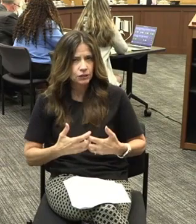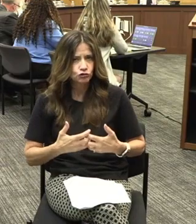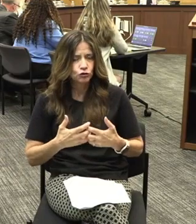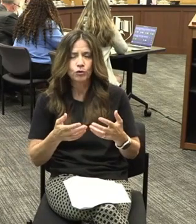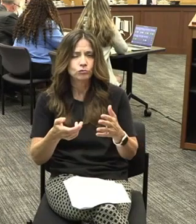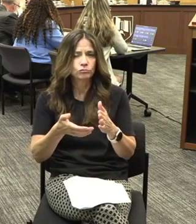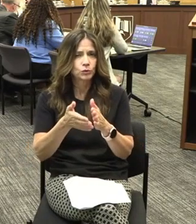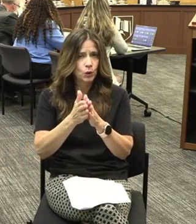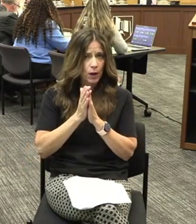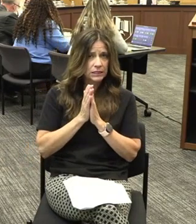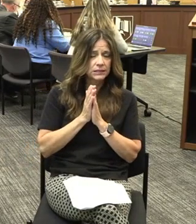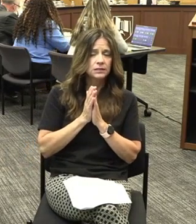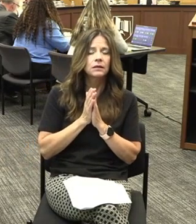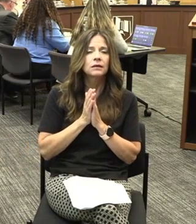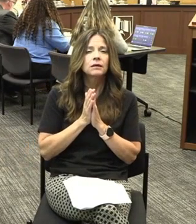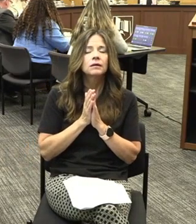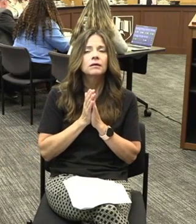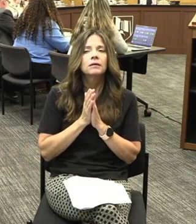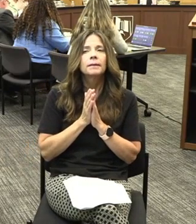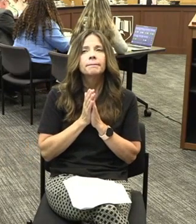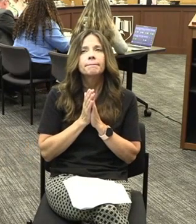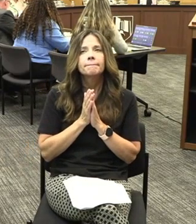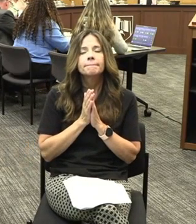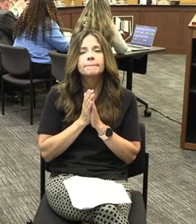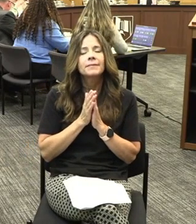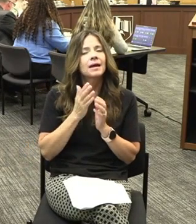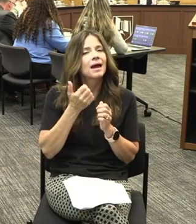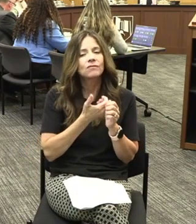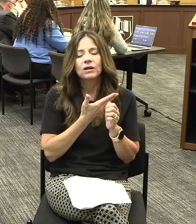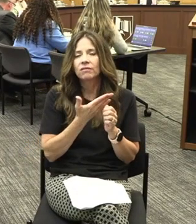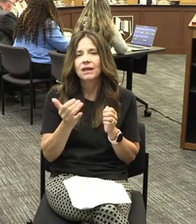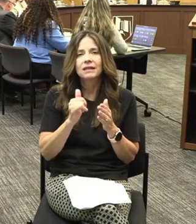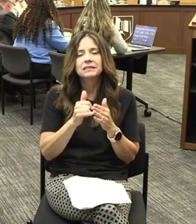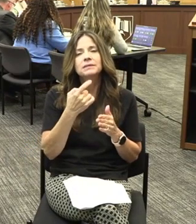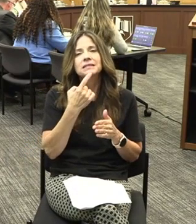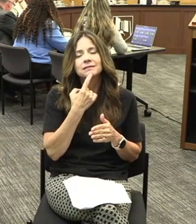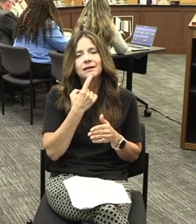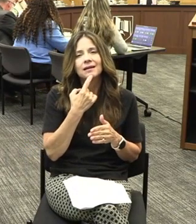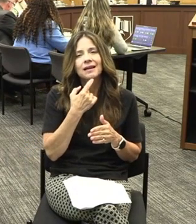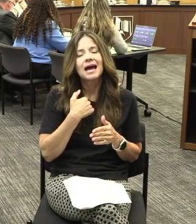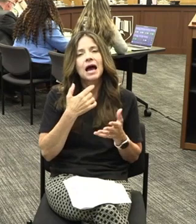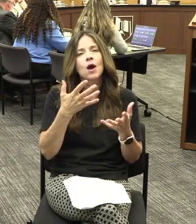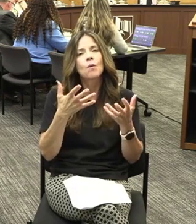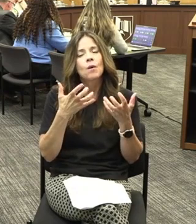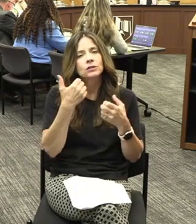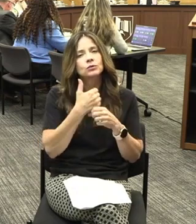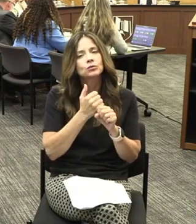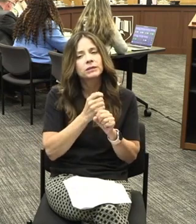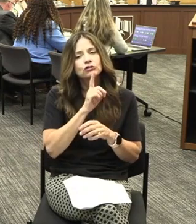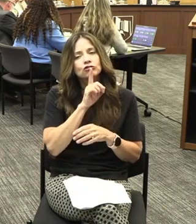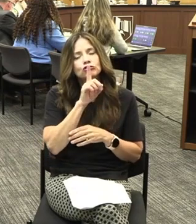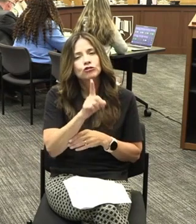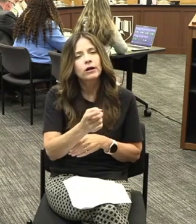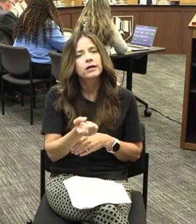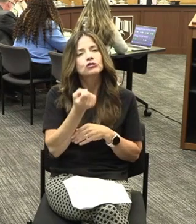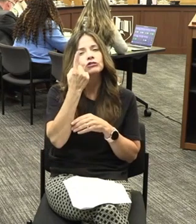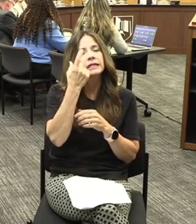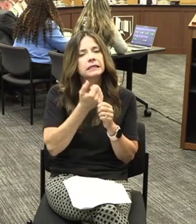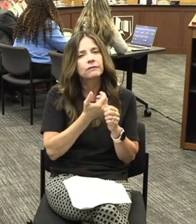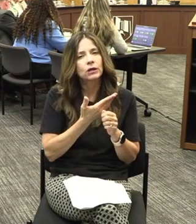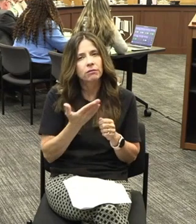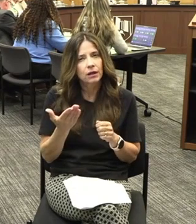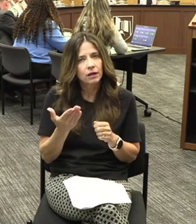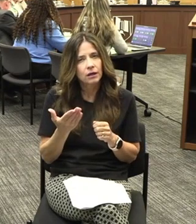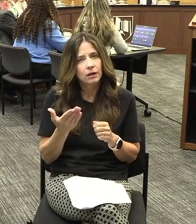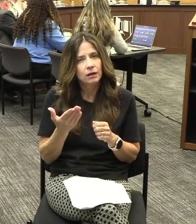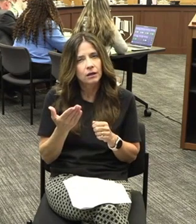request. Just following everything that has been said, I just want to make sure that I understand everything as